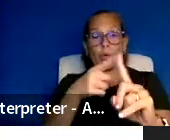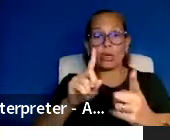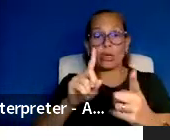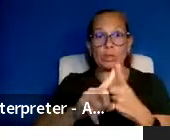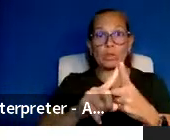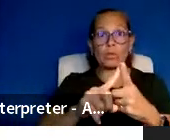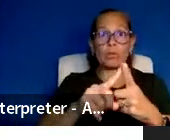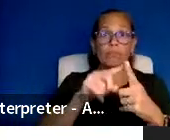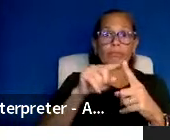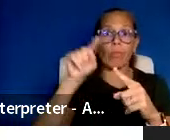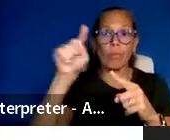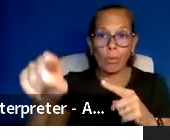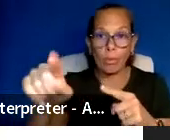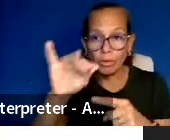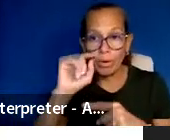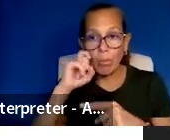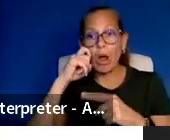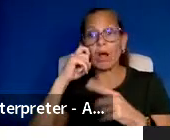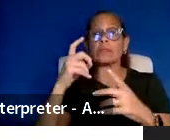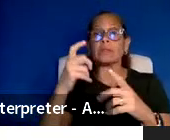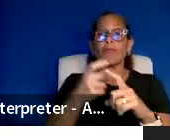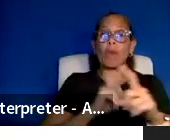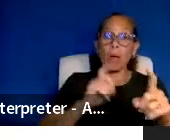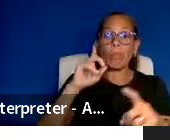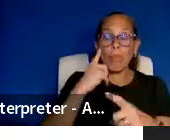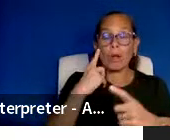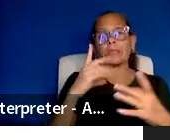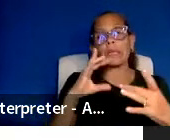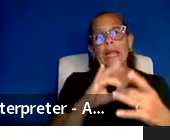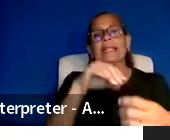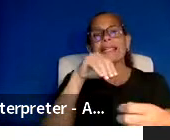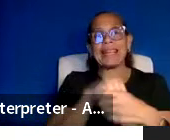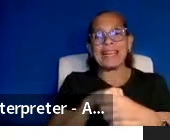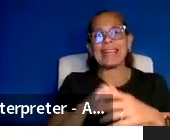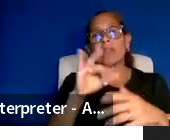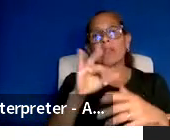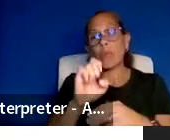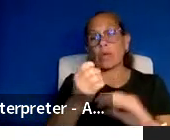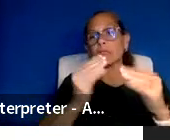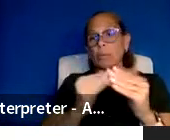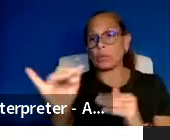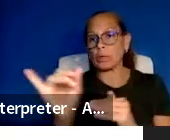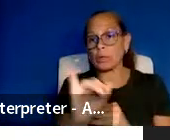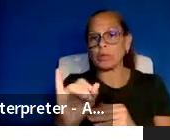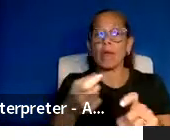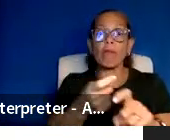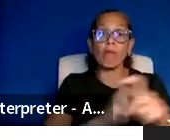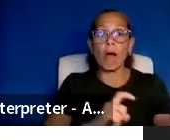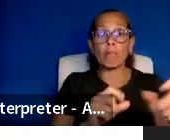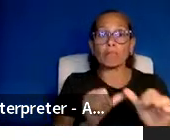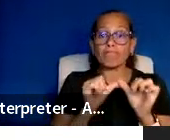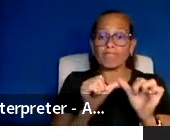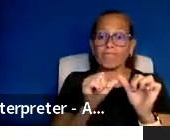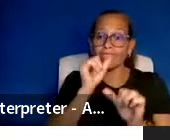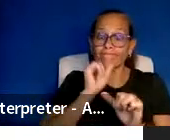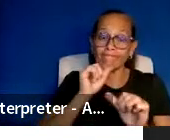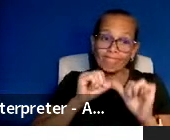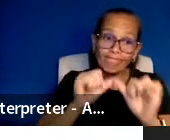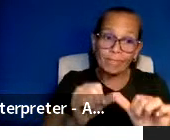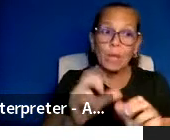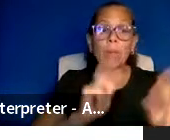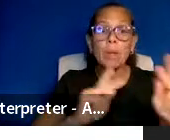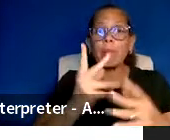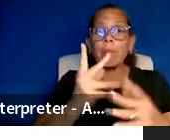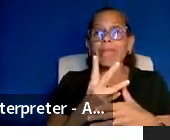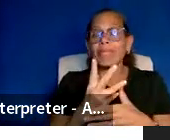and from the Bronx, but also connecting you within the Bronx community itself. From a sustainability standpoint, it's going to encourage folks to get out